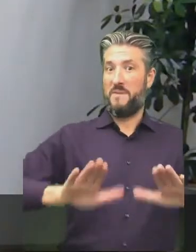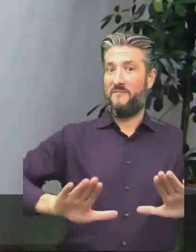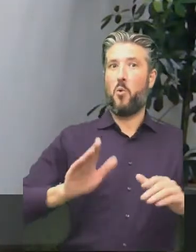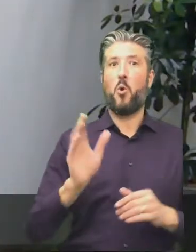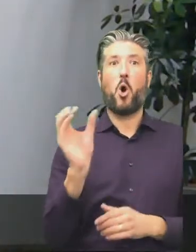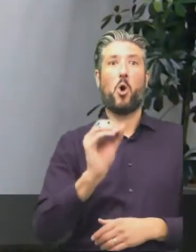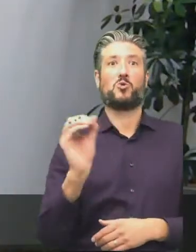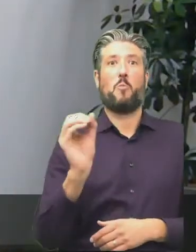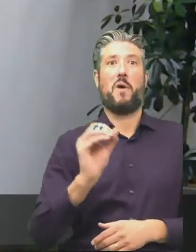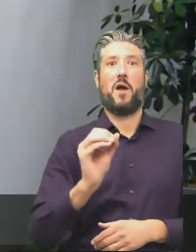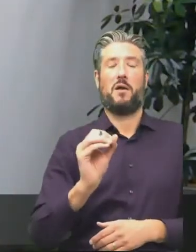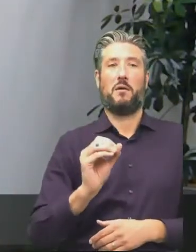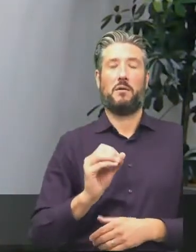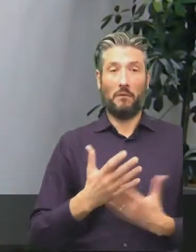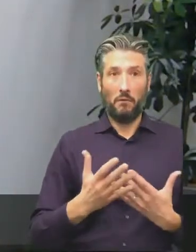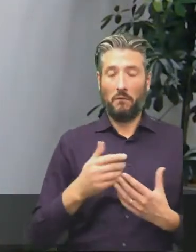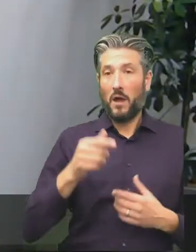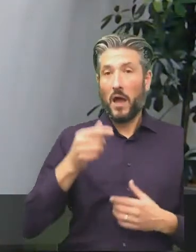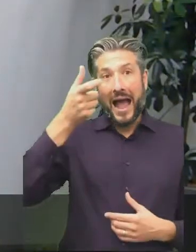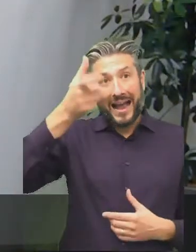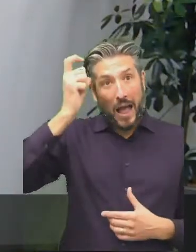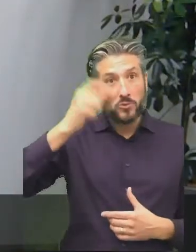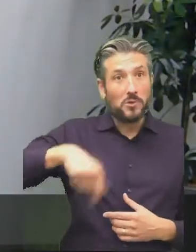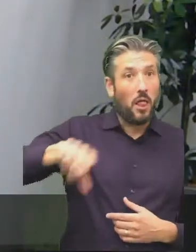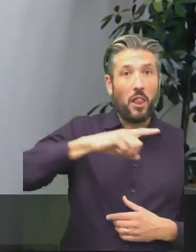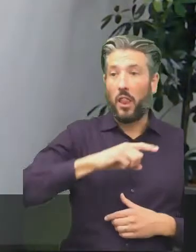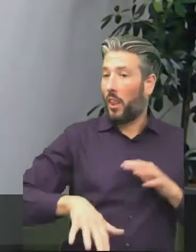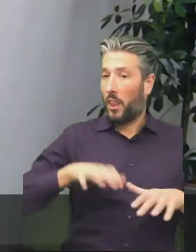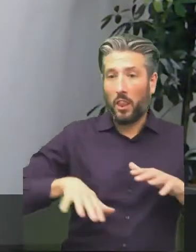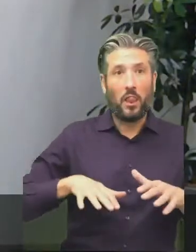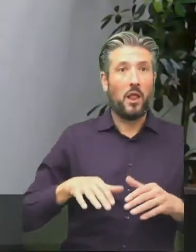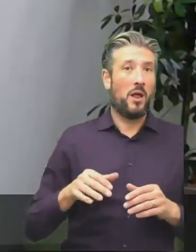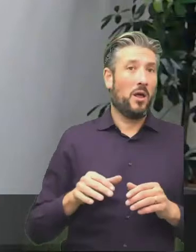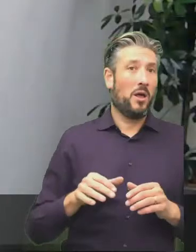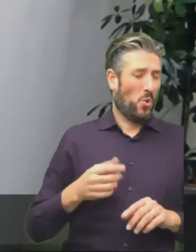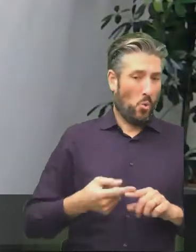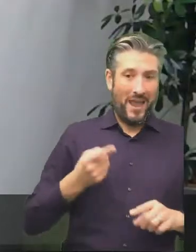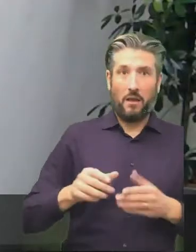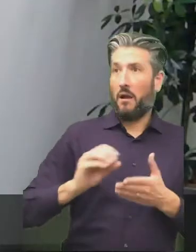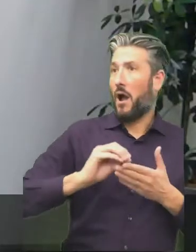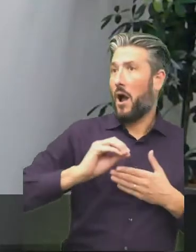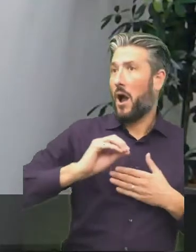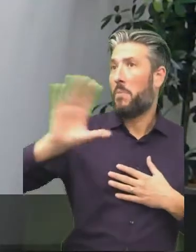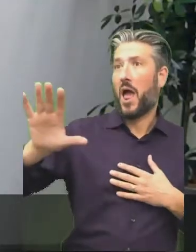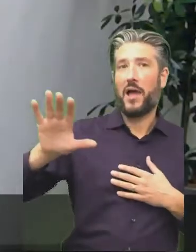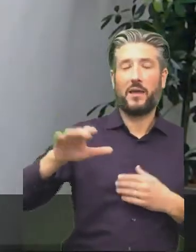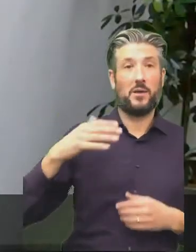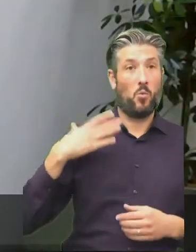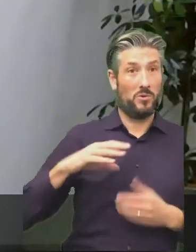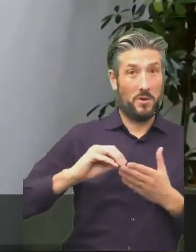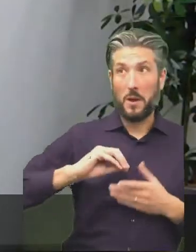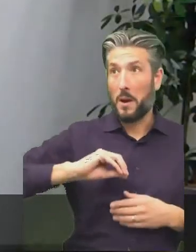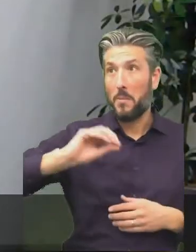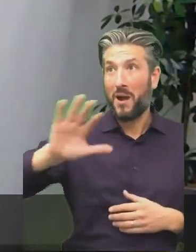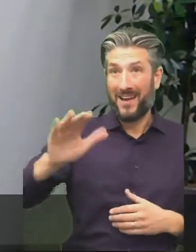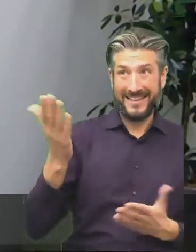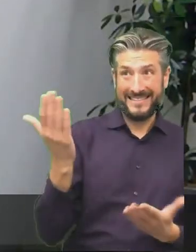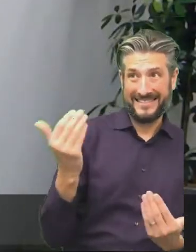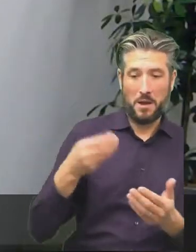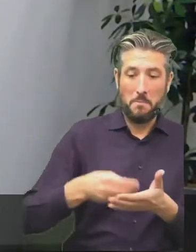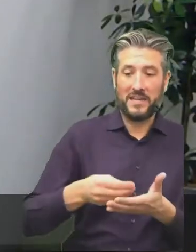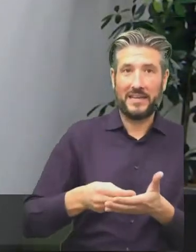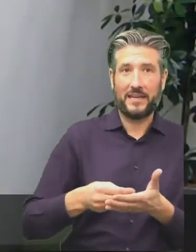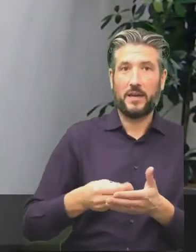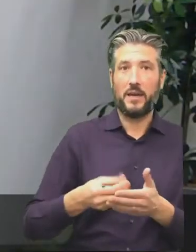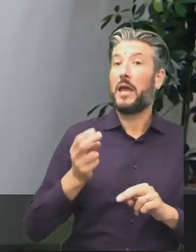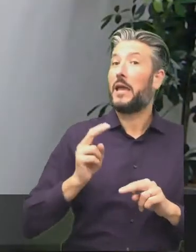applications quickly, getting their schemes quickly, because unless they got their schemes in quickly, they wouldn't have got the money from government. And some of the